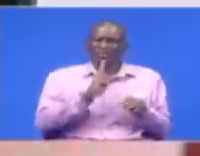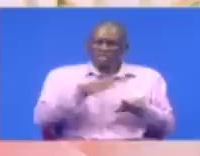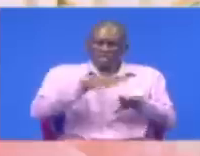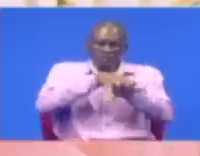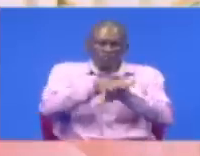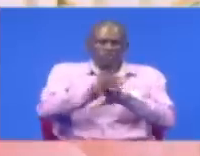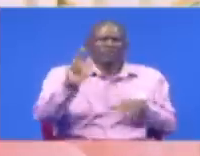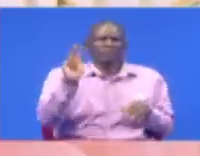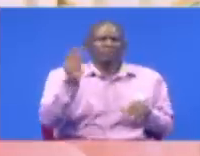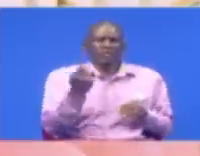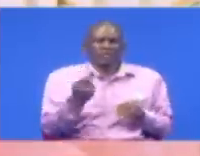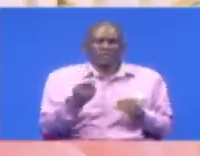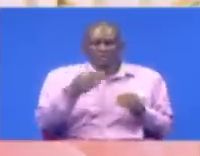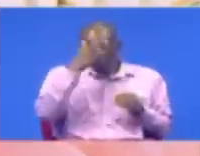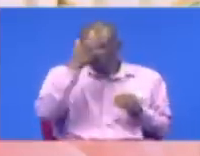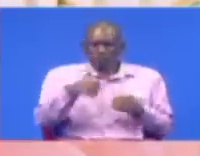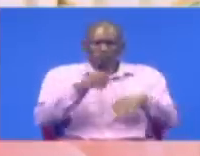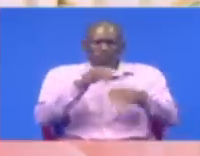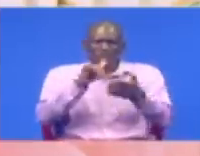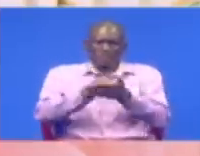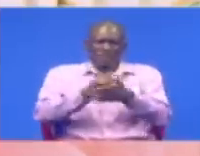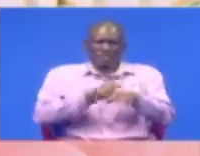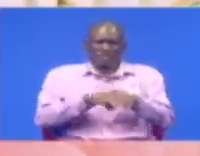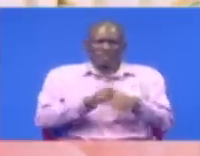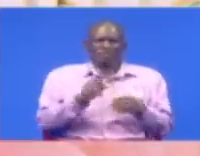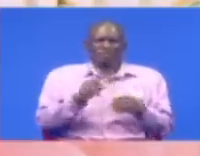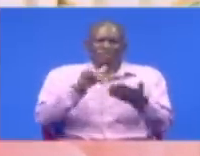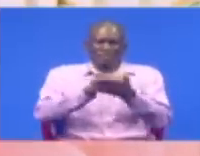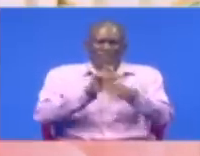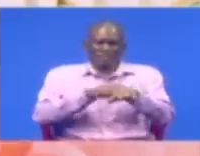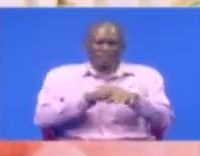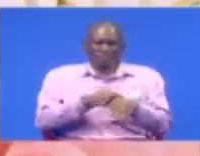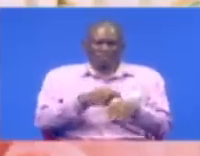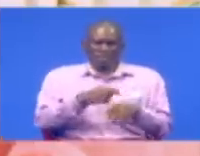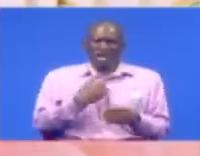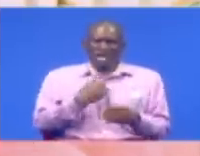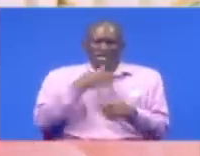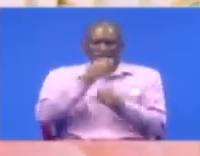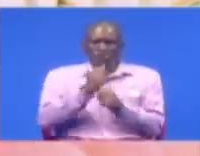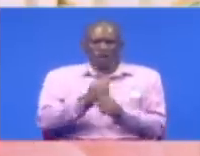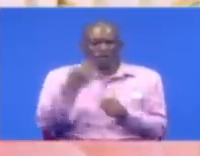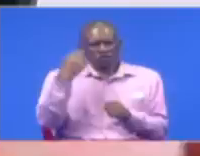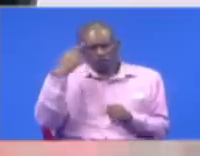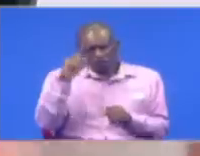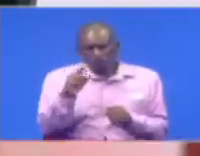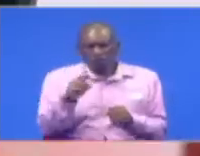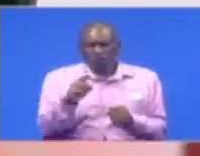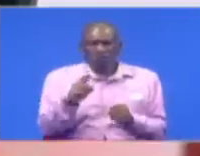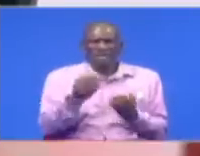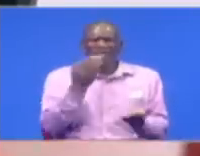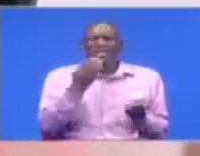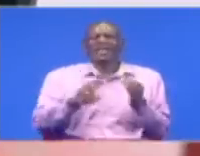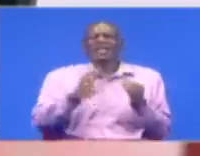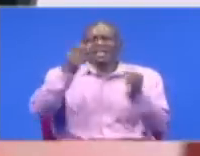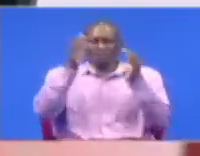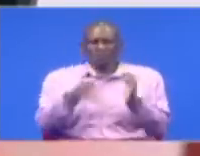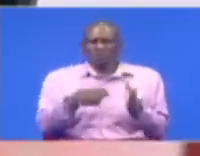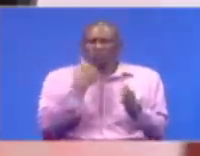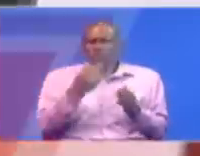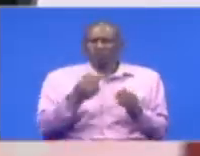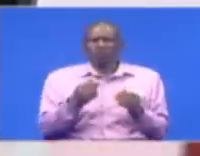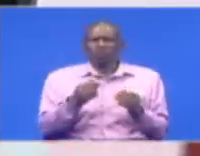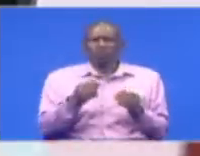by the president, because during that period of time, I've worked for any Kenyan who has sought